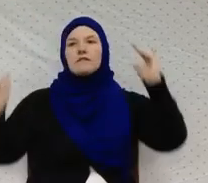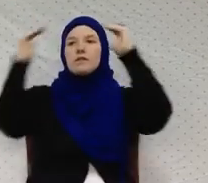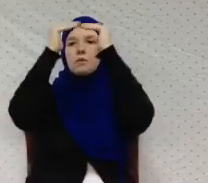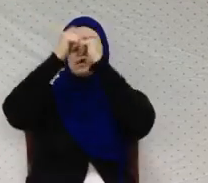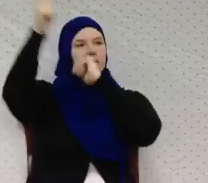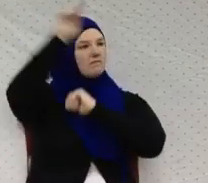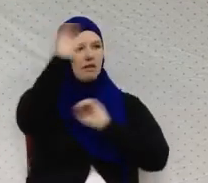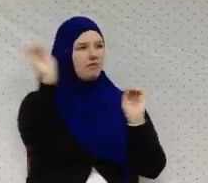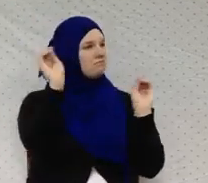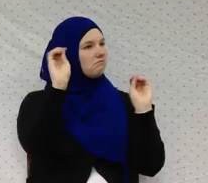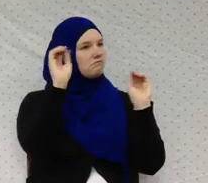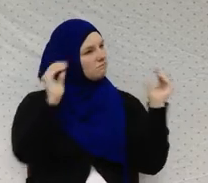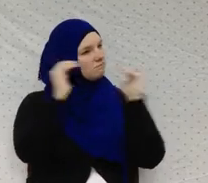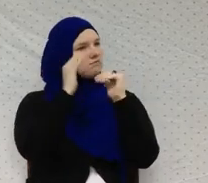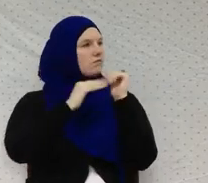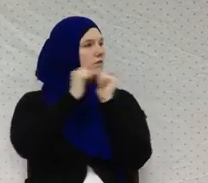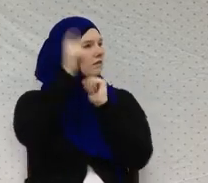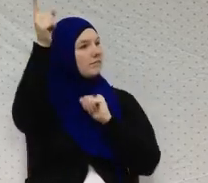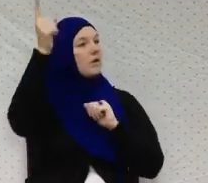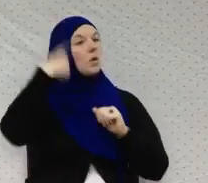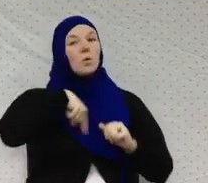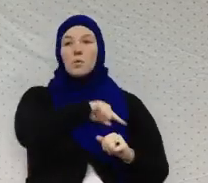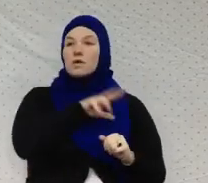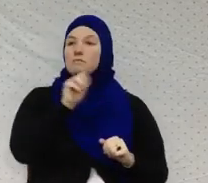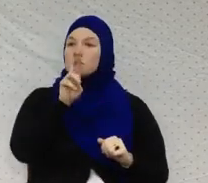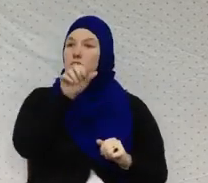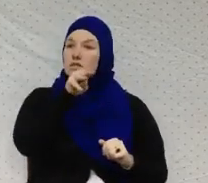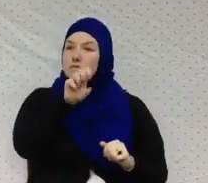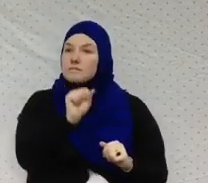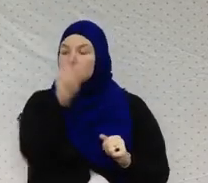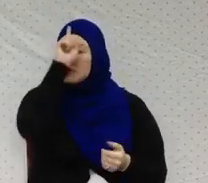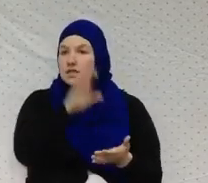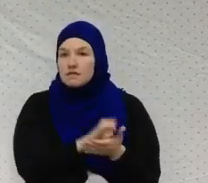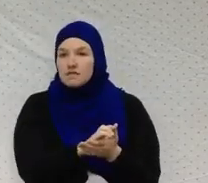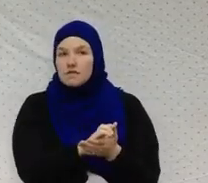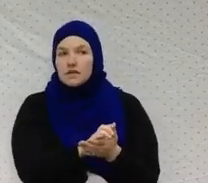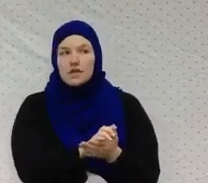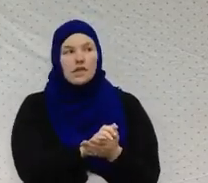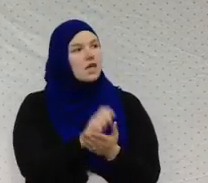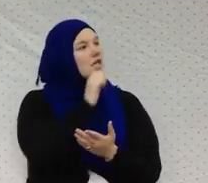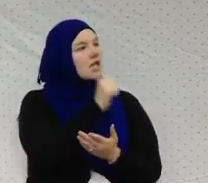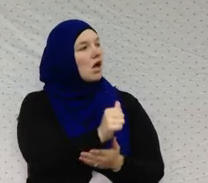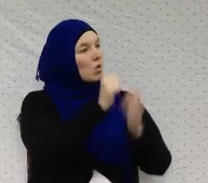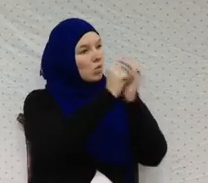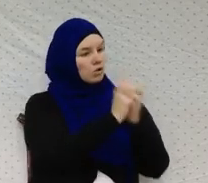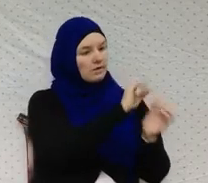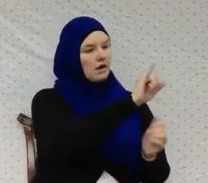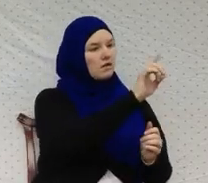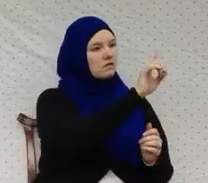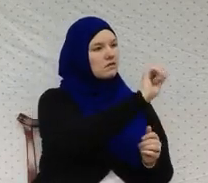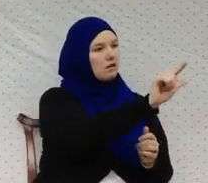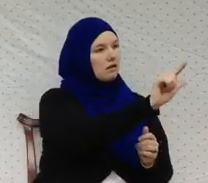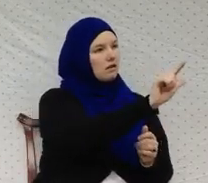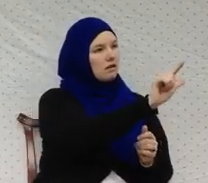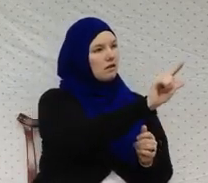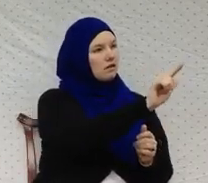anyone with him. And as we mentioned before, we Muslims believe that not worshipping